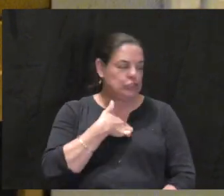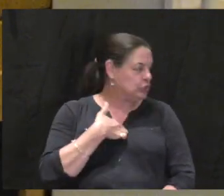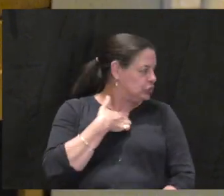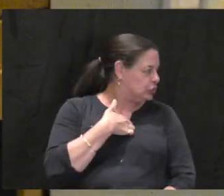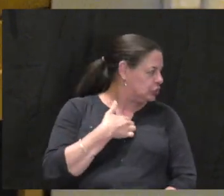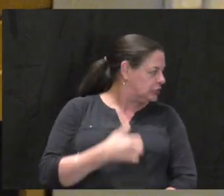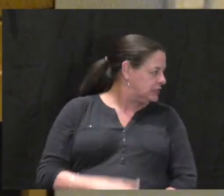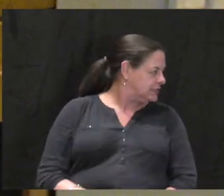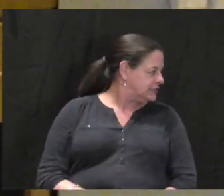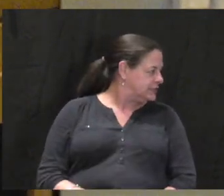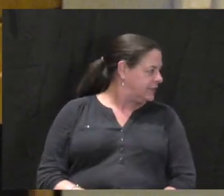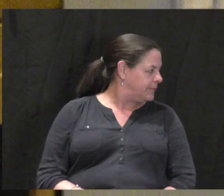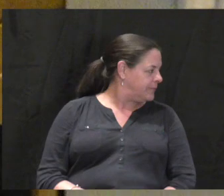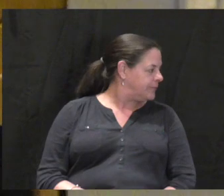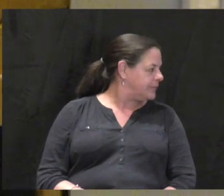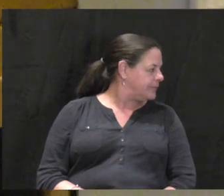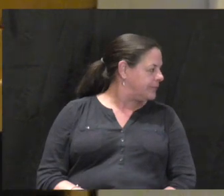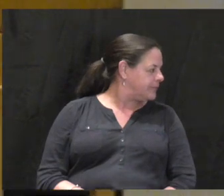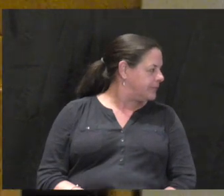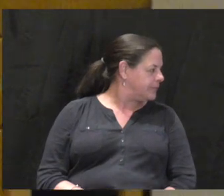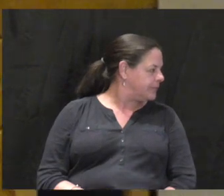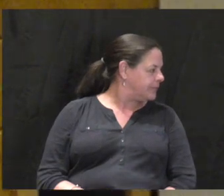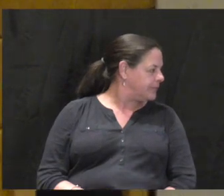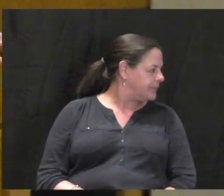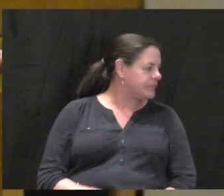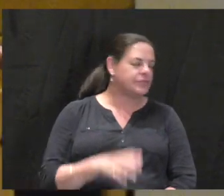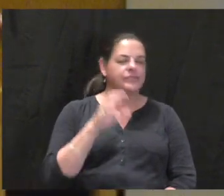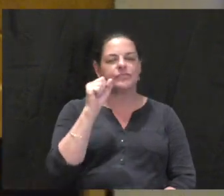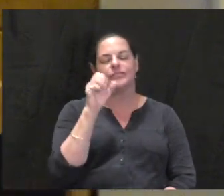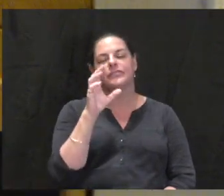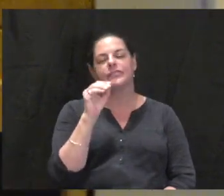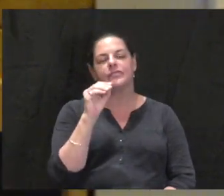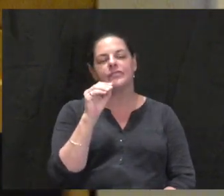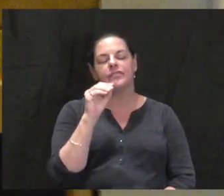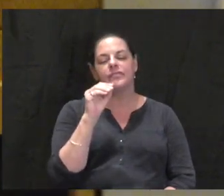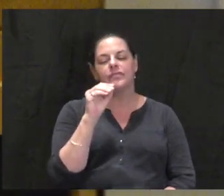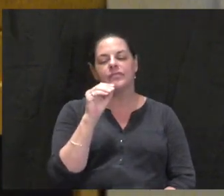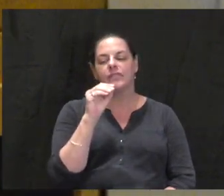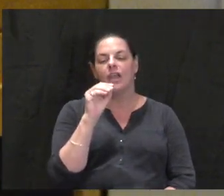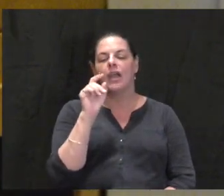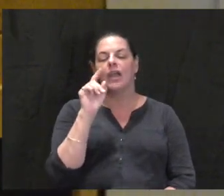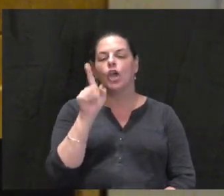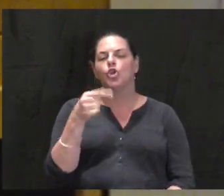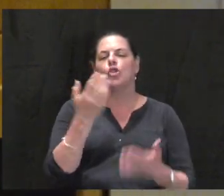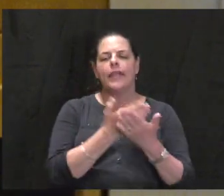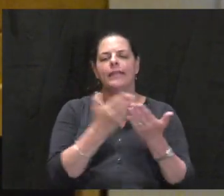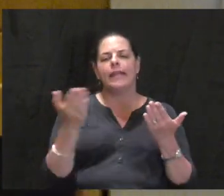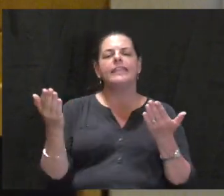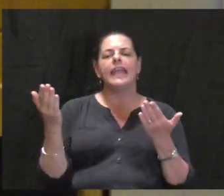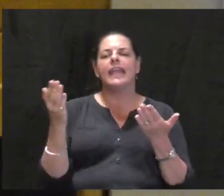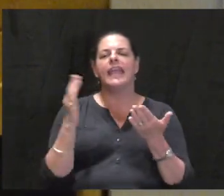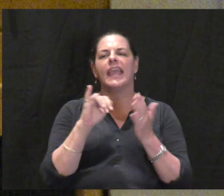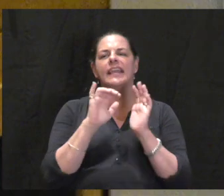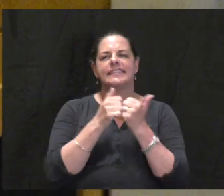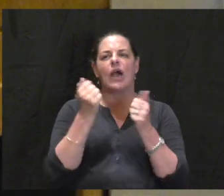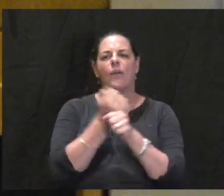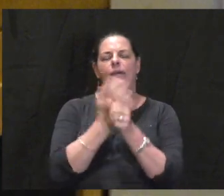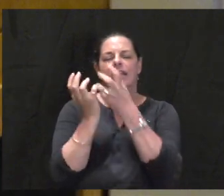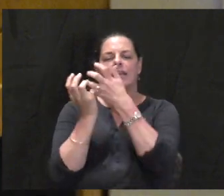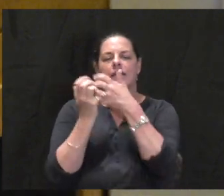year has probably been one of the most productive school years. And like I said, my oldest just